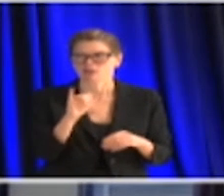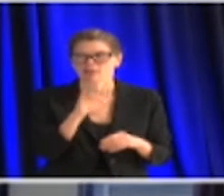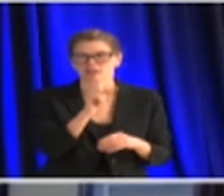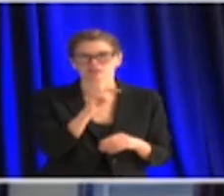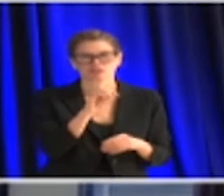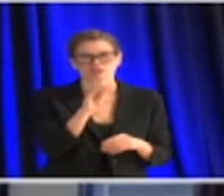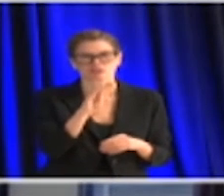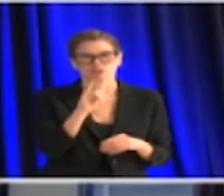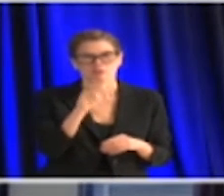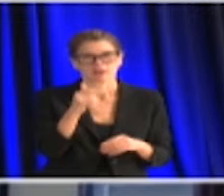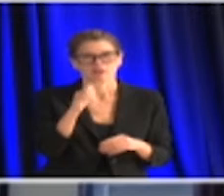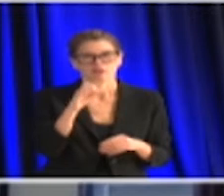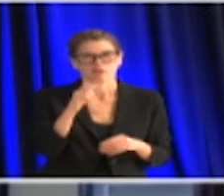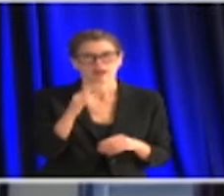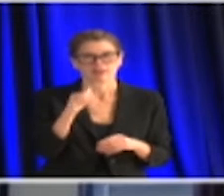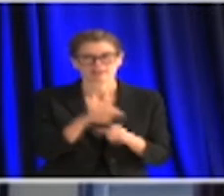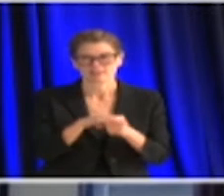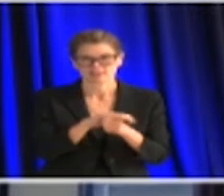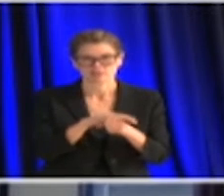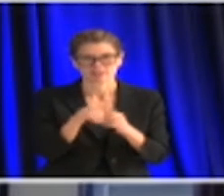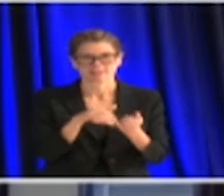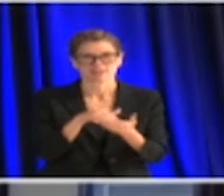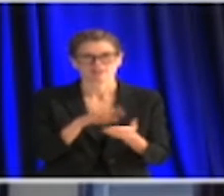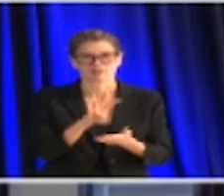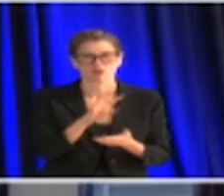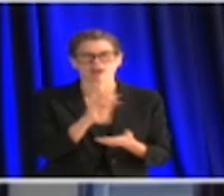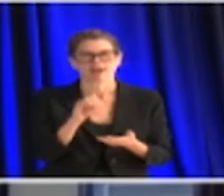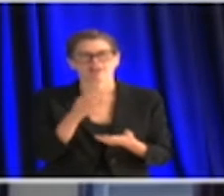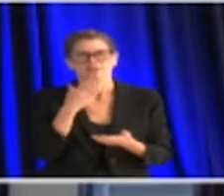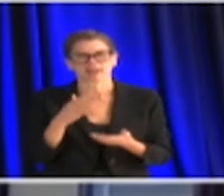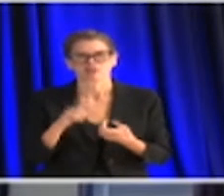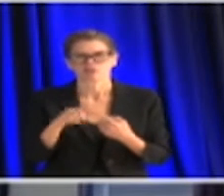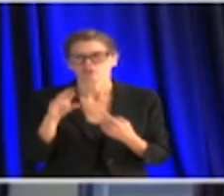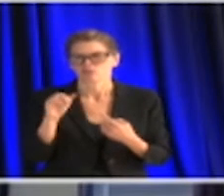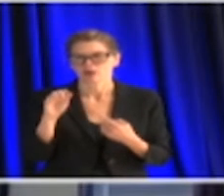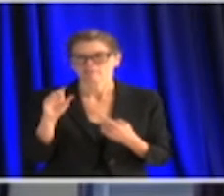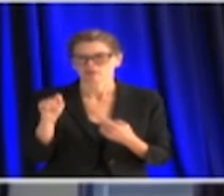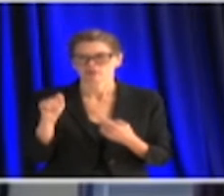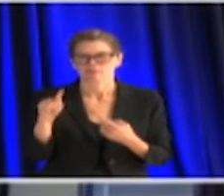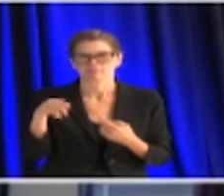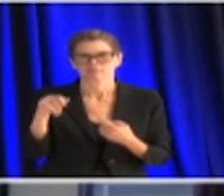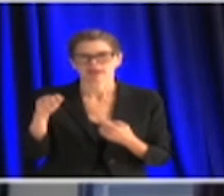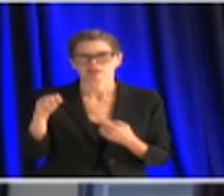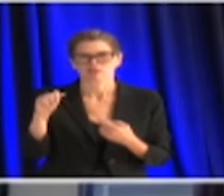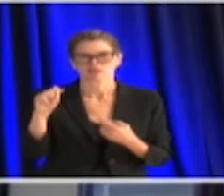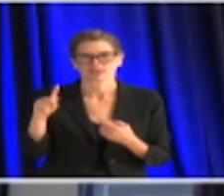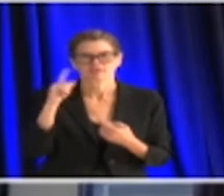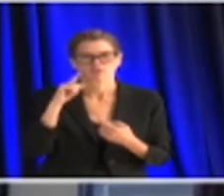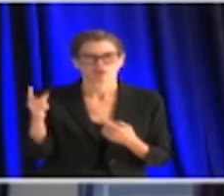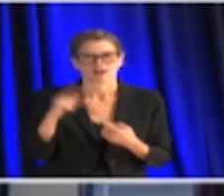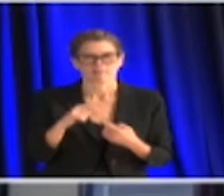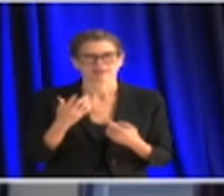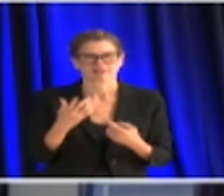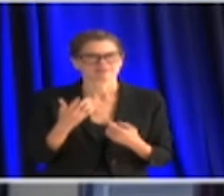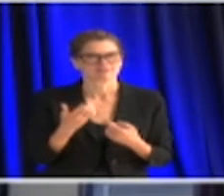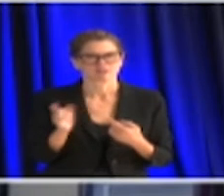in District 4. I want to thank Commissioner Robert Patrick for joining us as well. This is a project that was